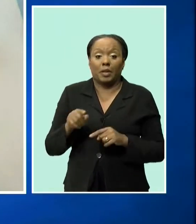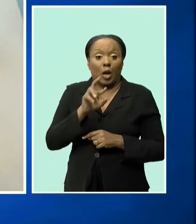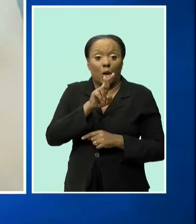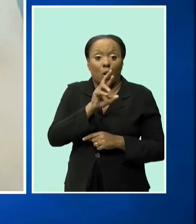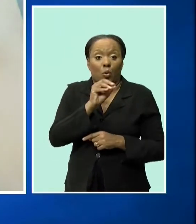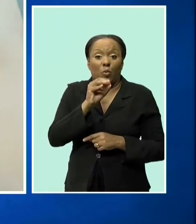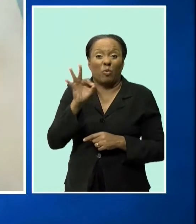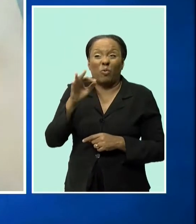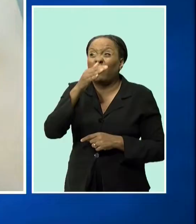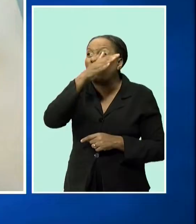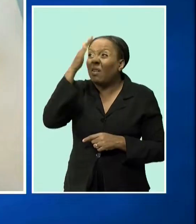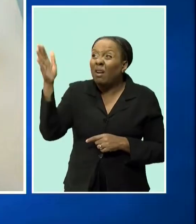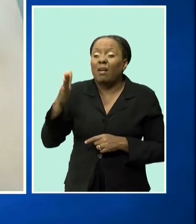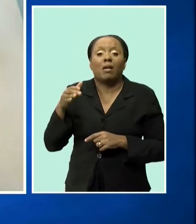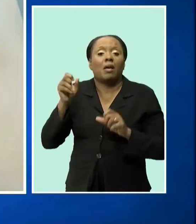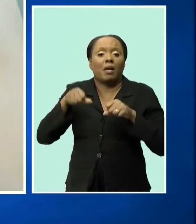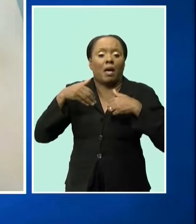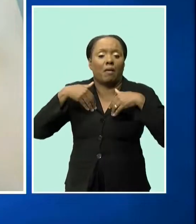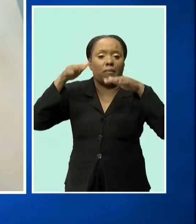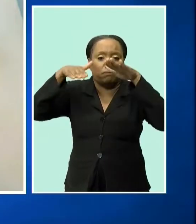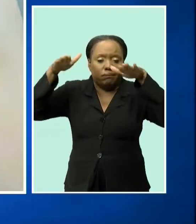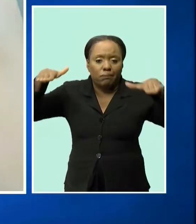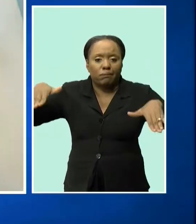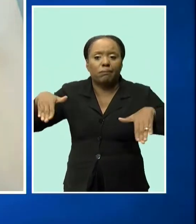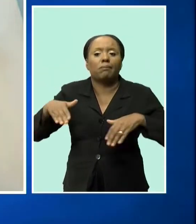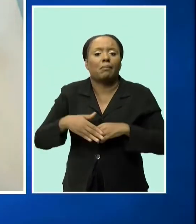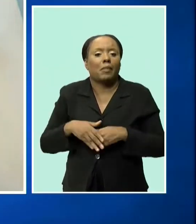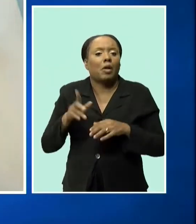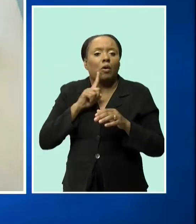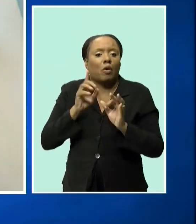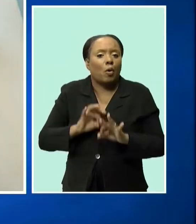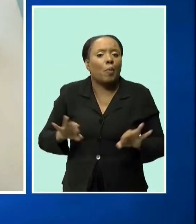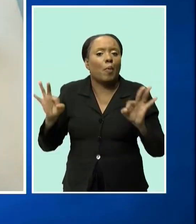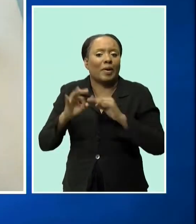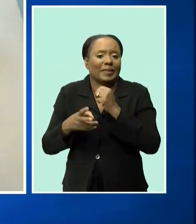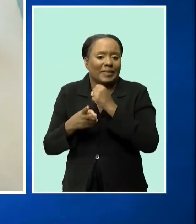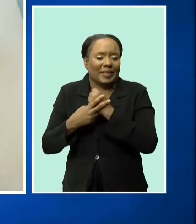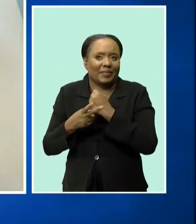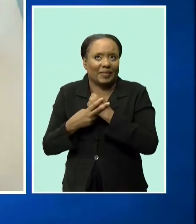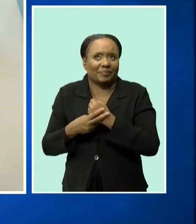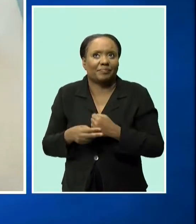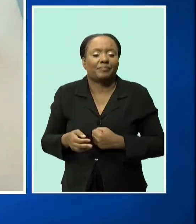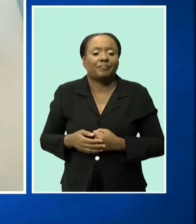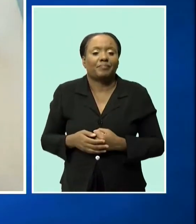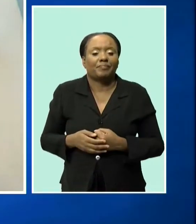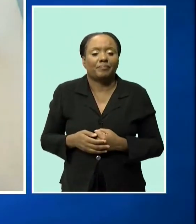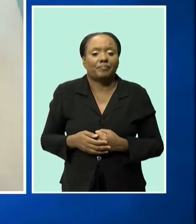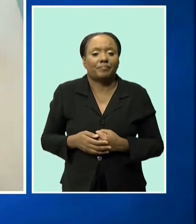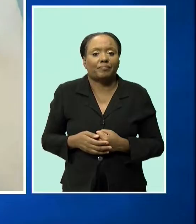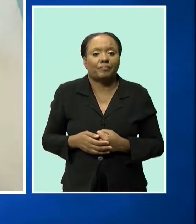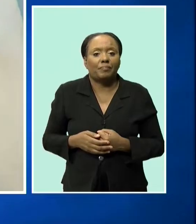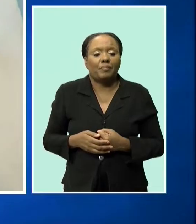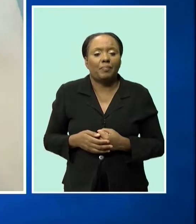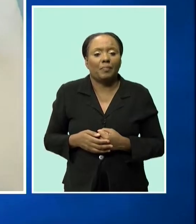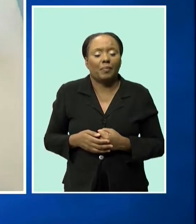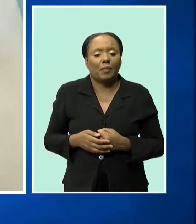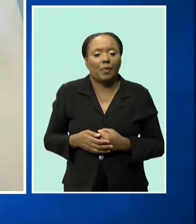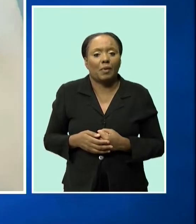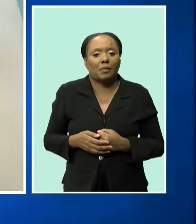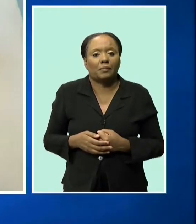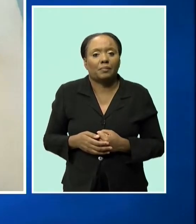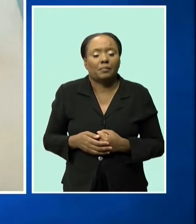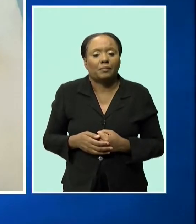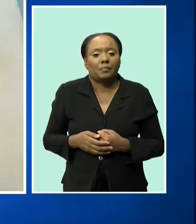to photovoltaic cells. In addition, one of the things that it will do is help others in our community who